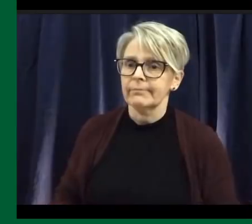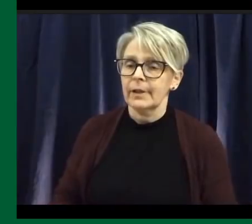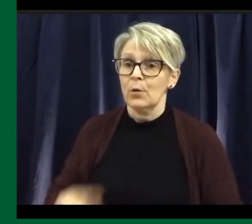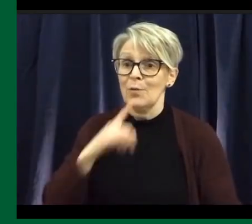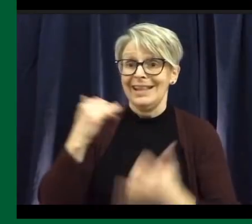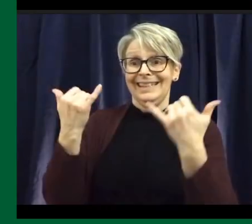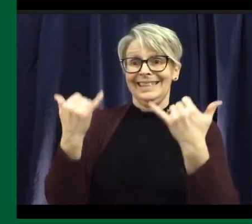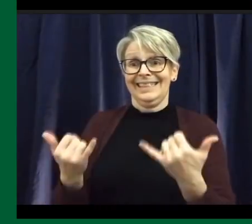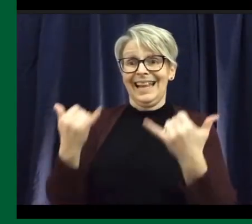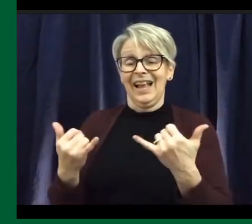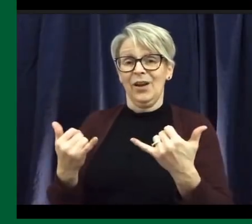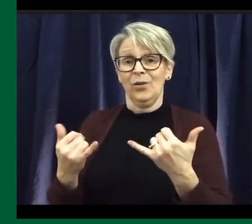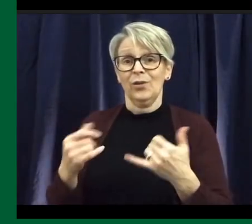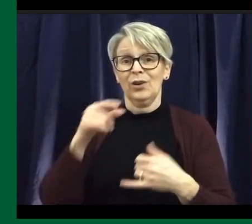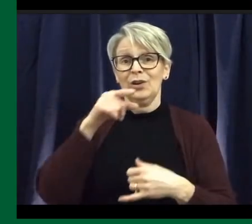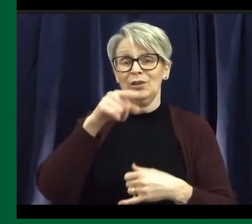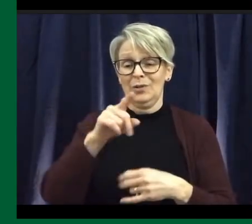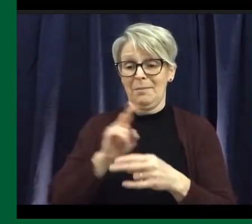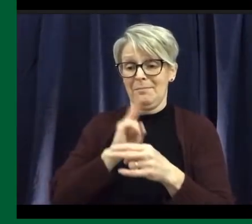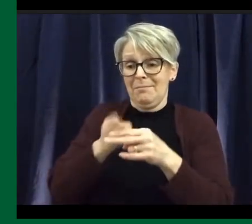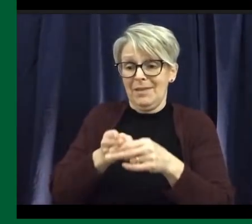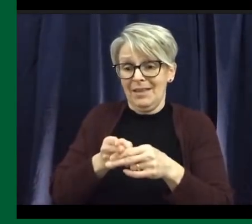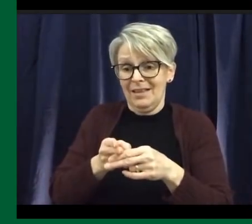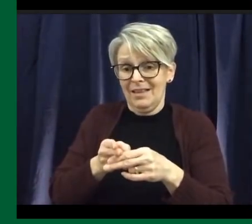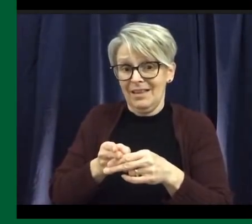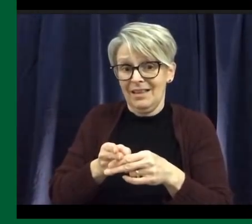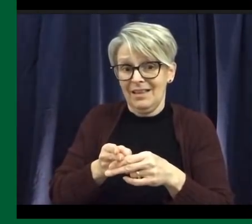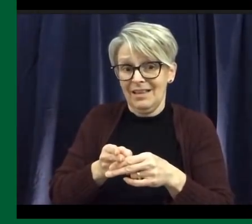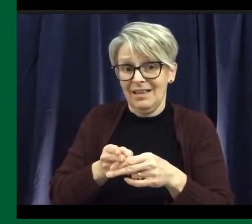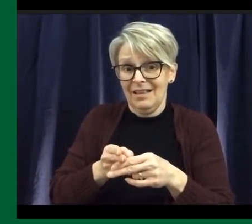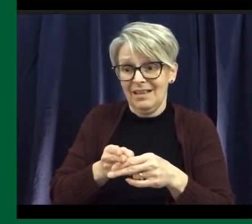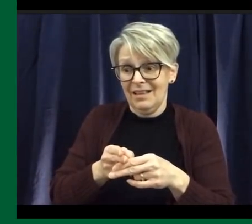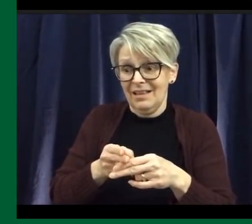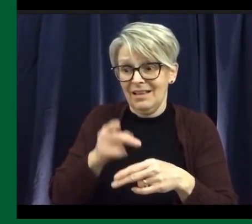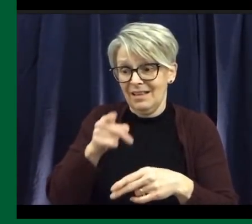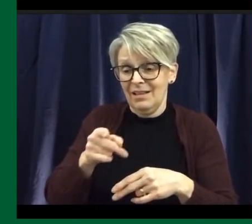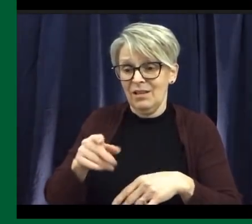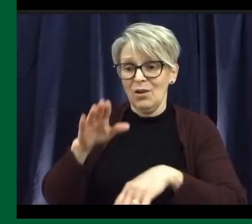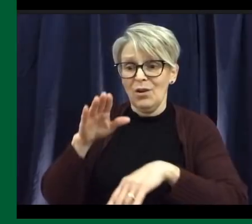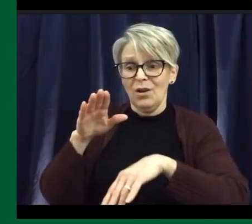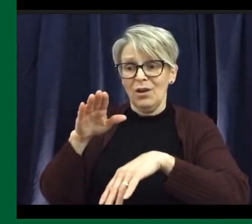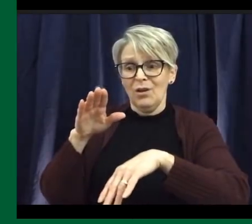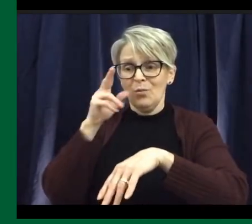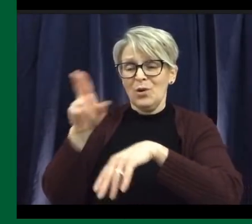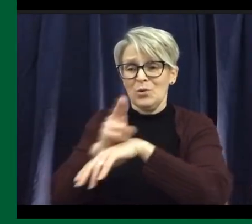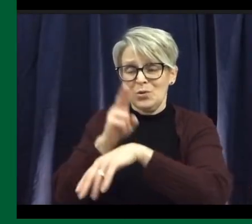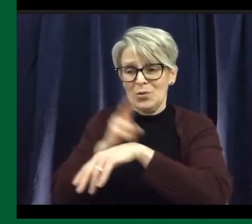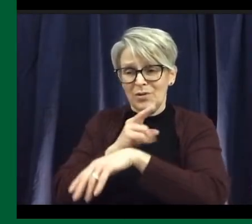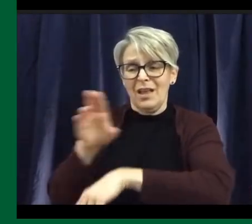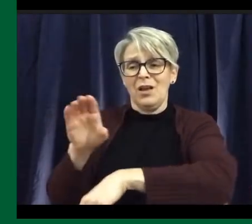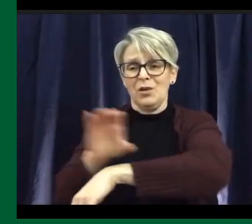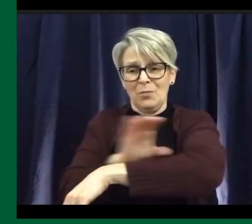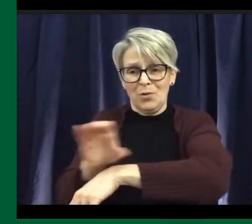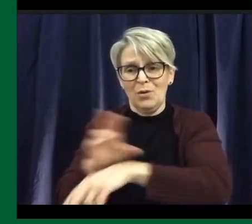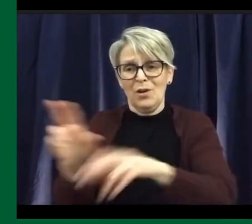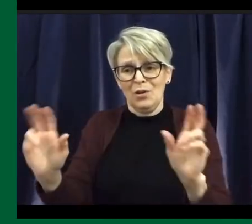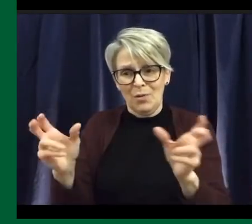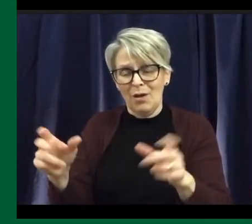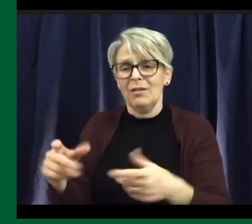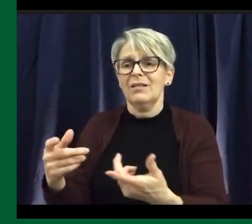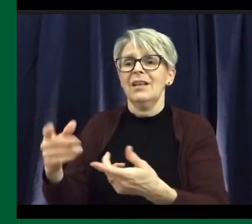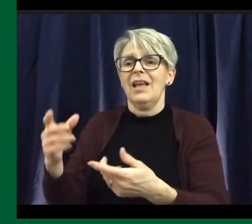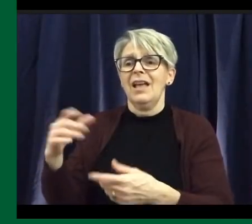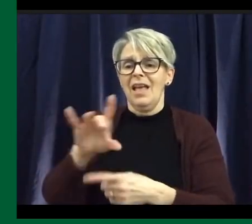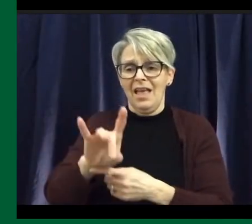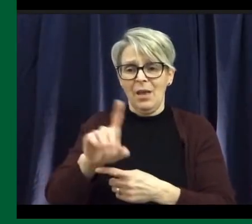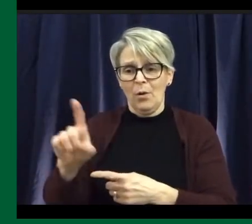you were mentioning that there's going to be an online booking system, that there will be an 811 call center